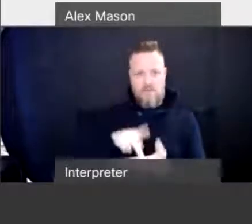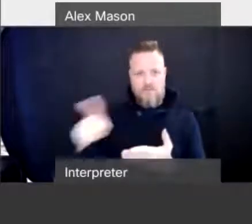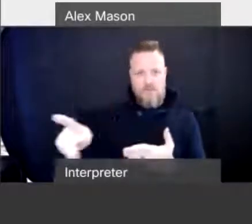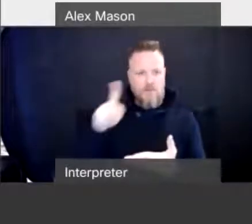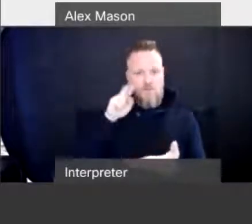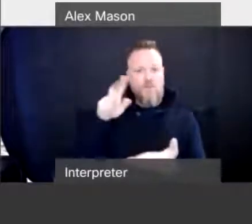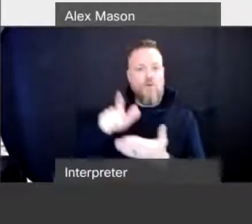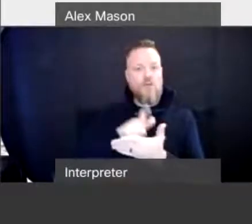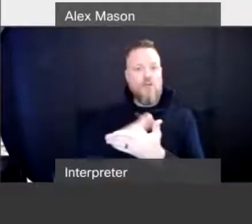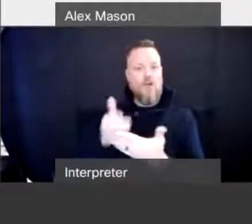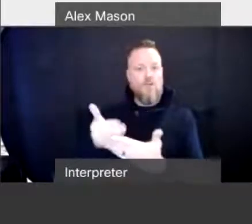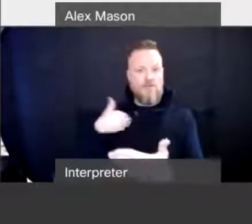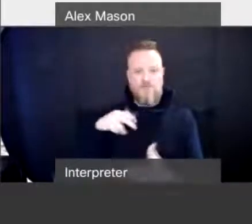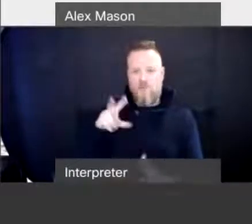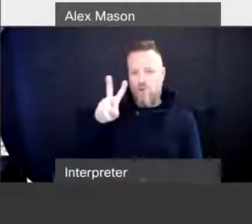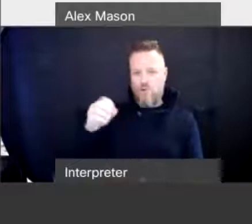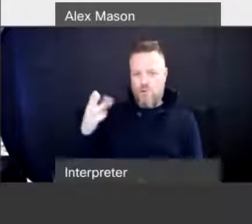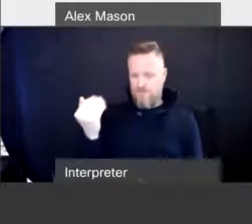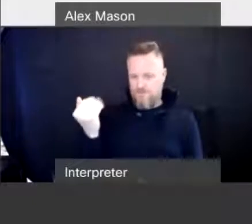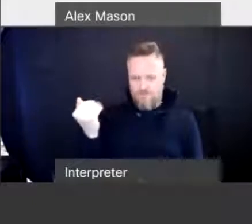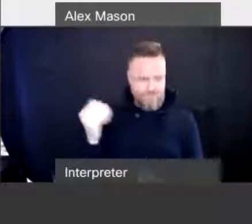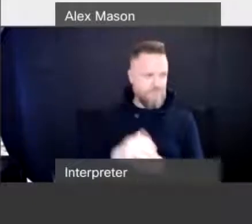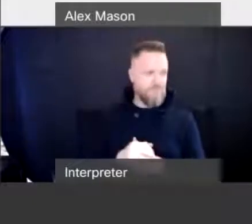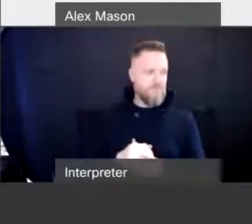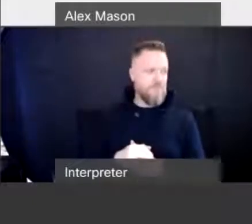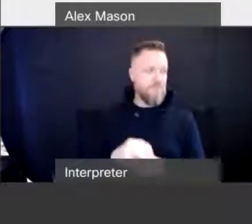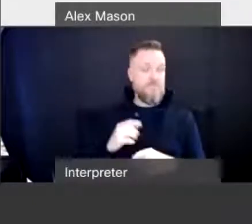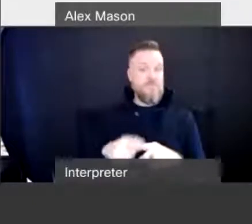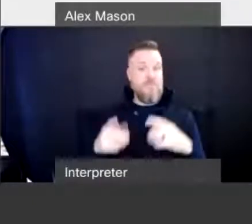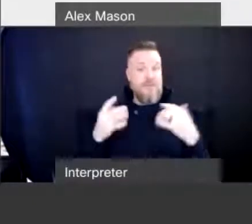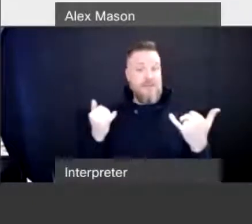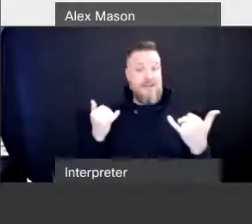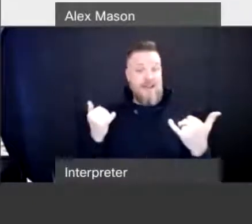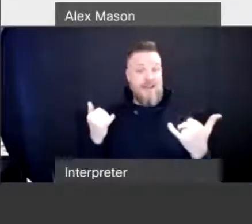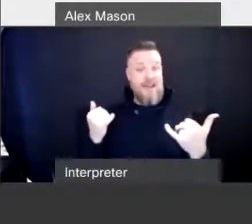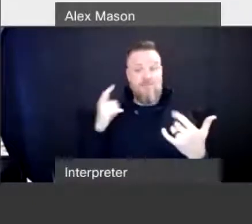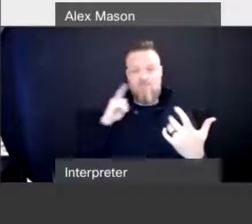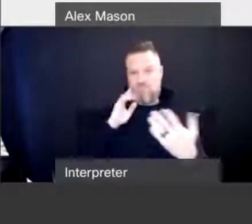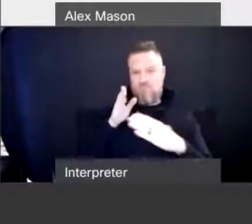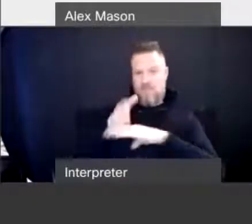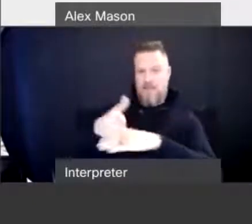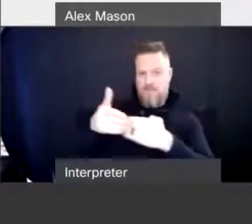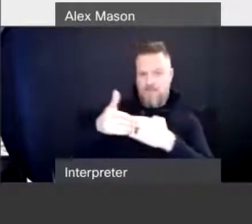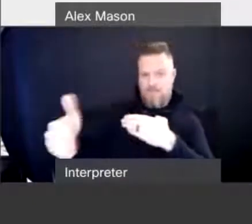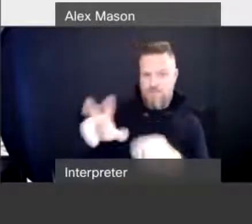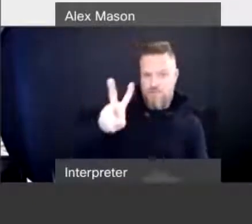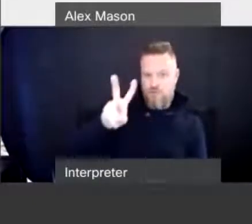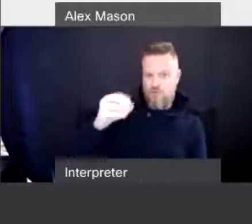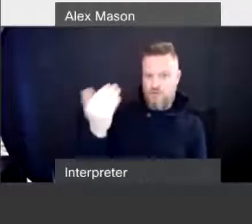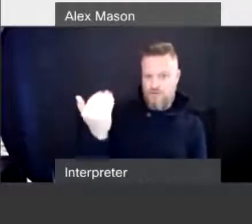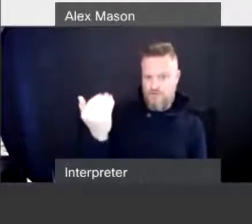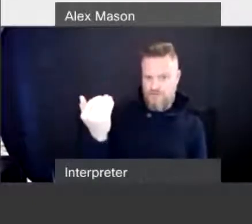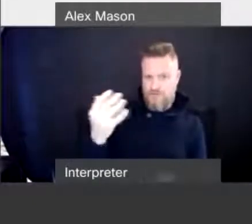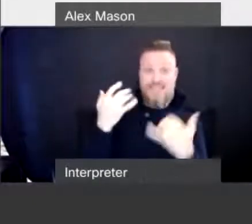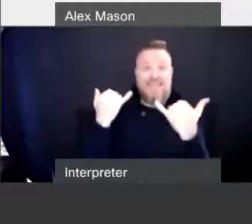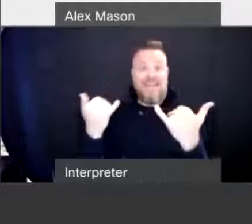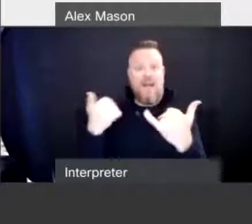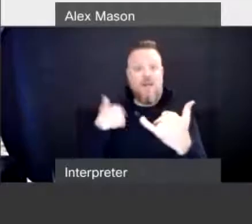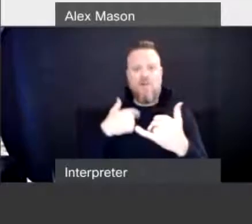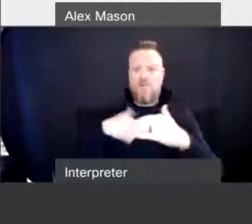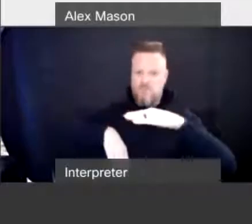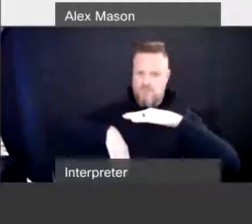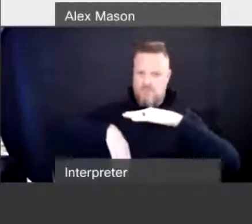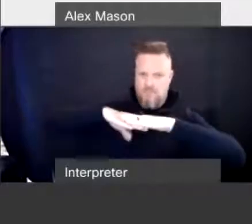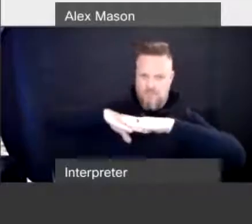law. Now, because after 2015 law, now what we're doing is we're capping that